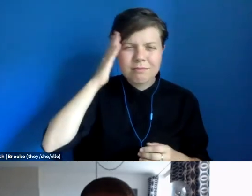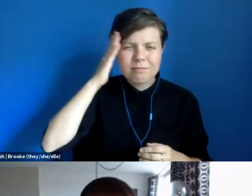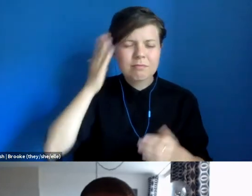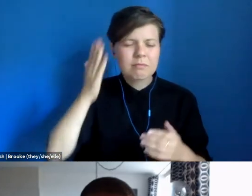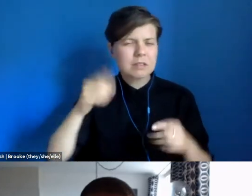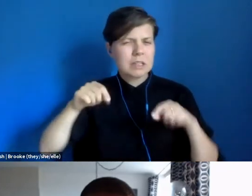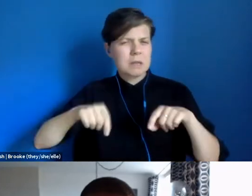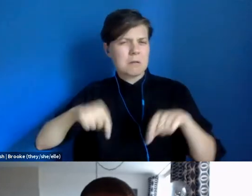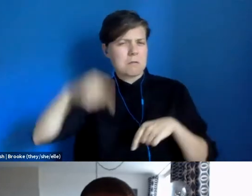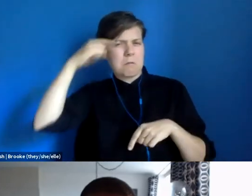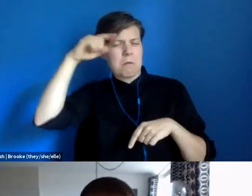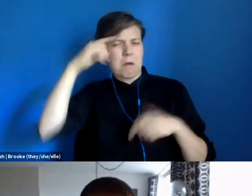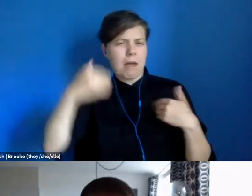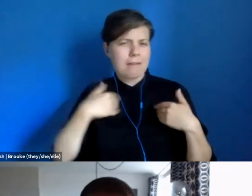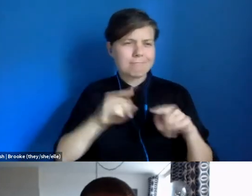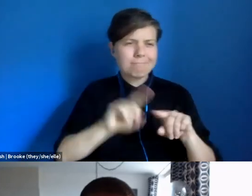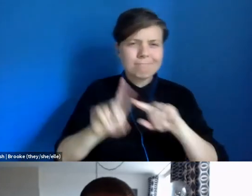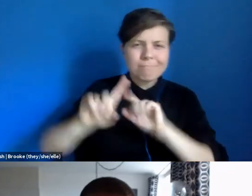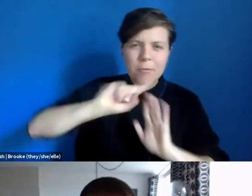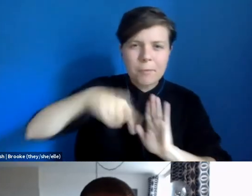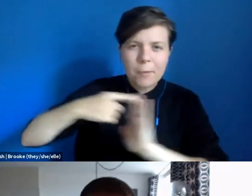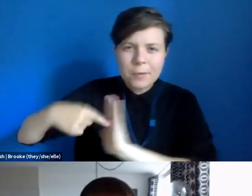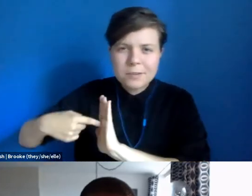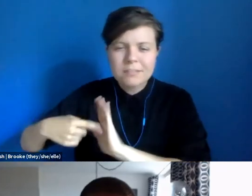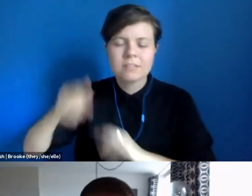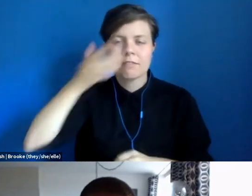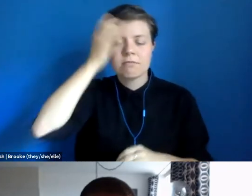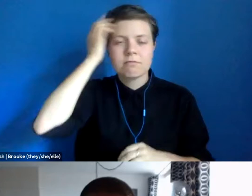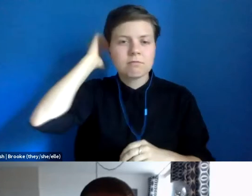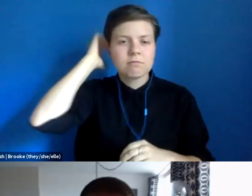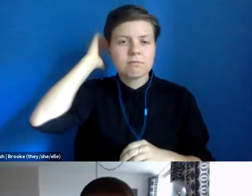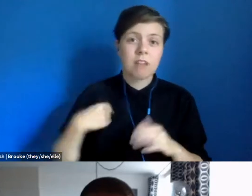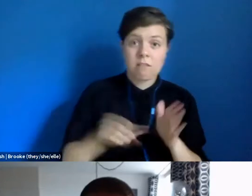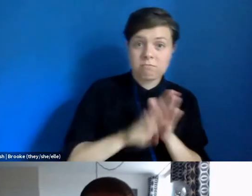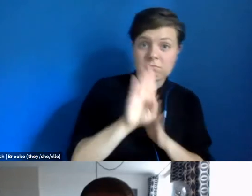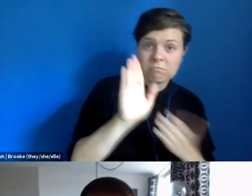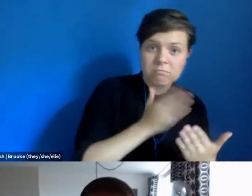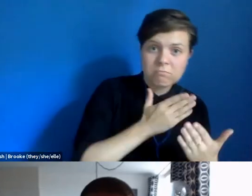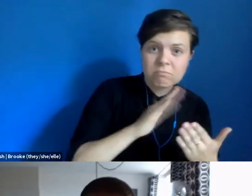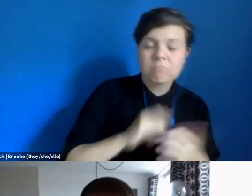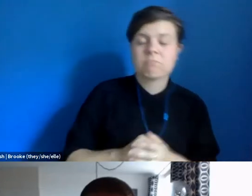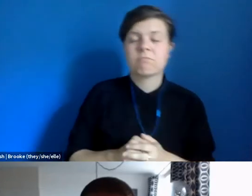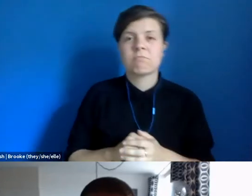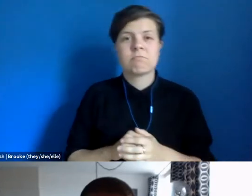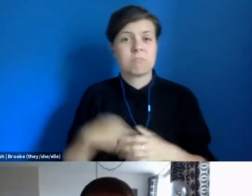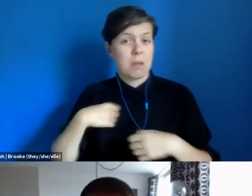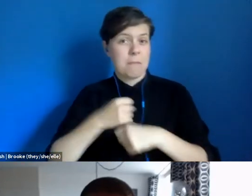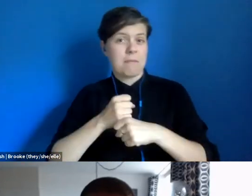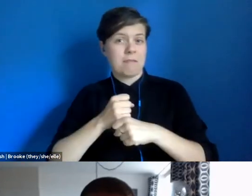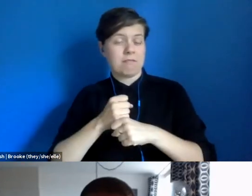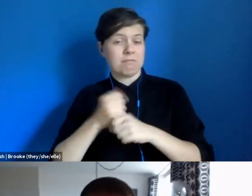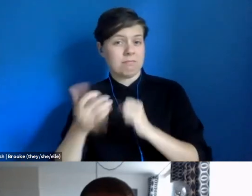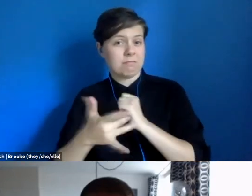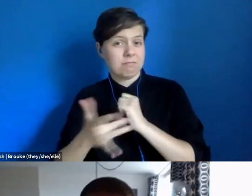wearing a couple of different hats. I'm a composer, and I've been making electronic music for a long time. And I